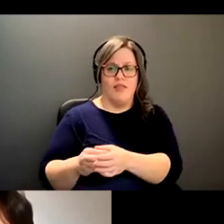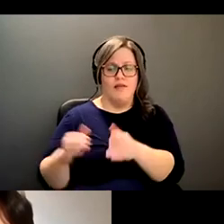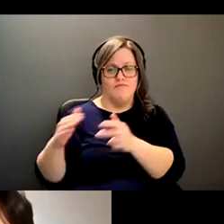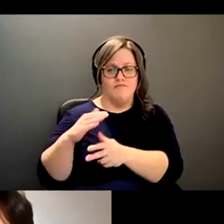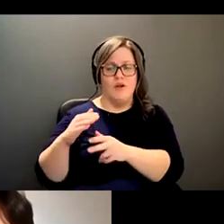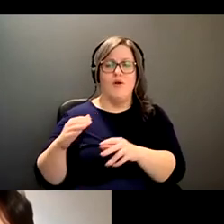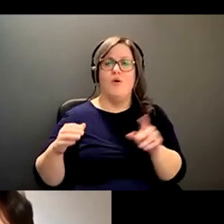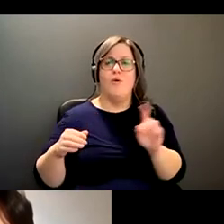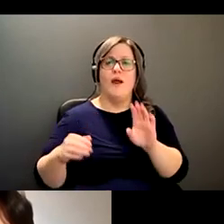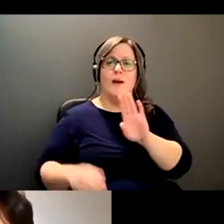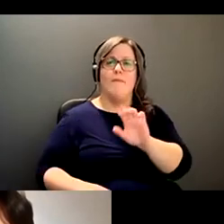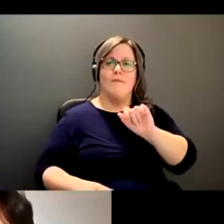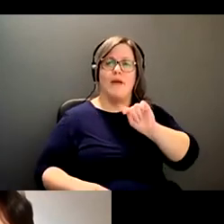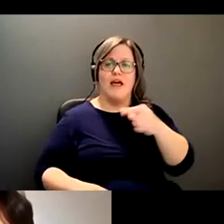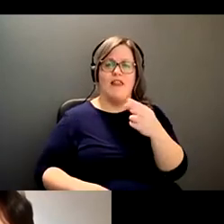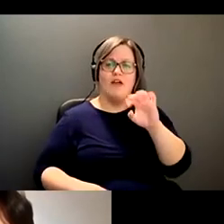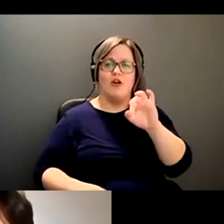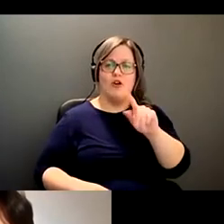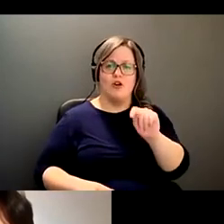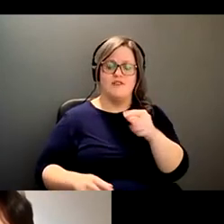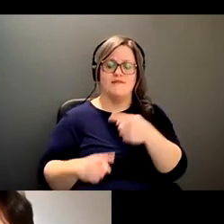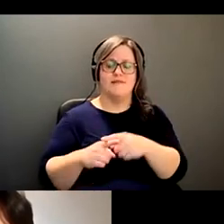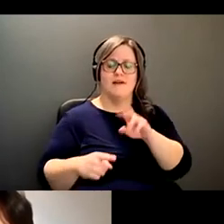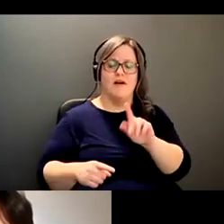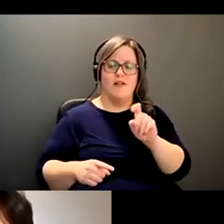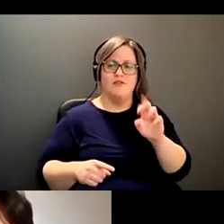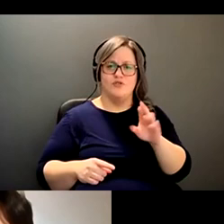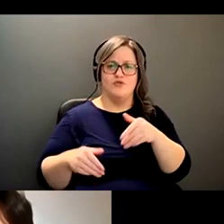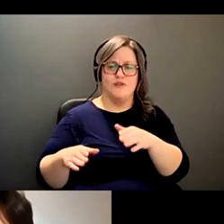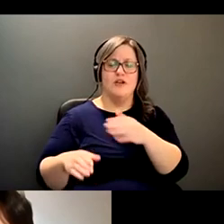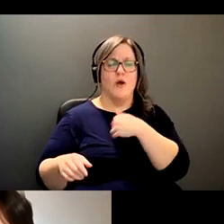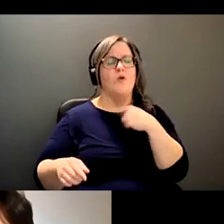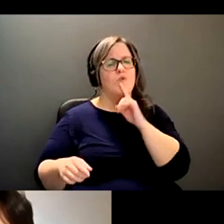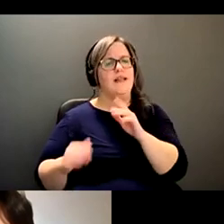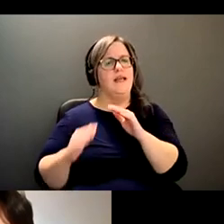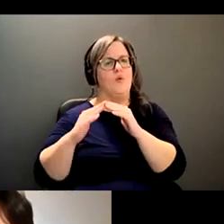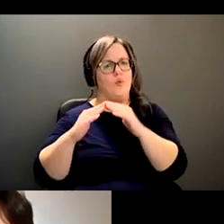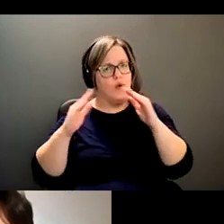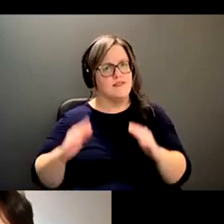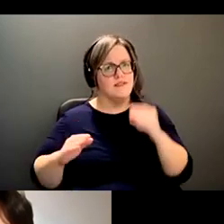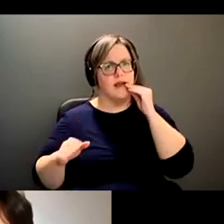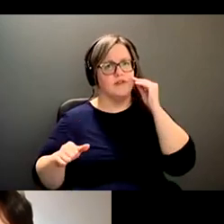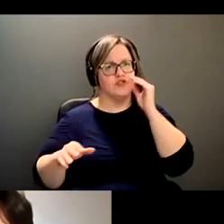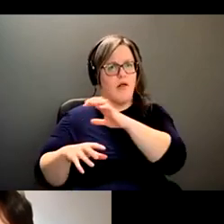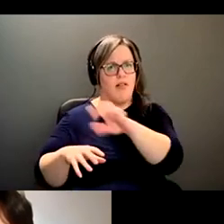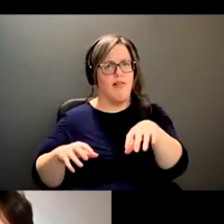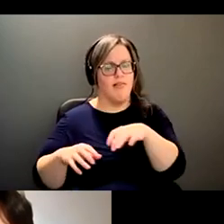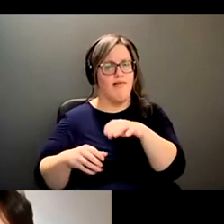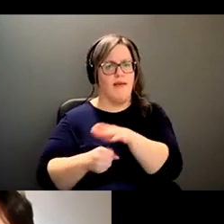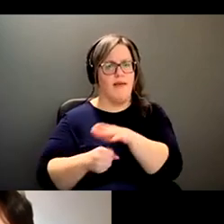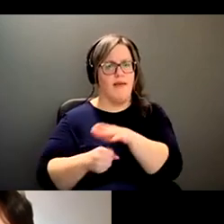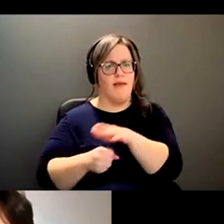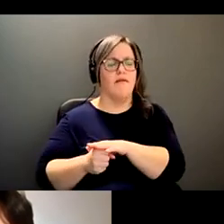and Ulster Street in Toronto, and it's a really residential area. grateful to